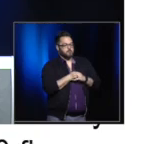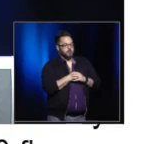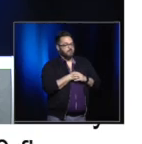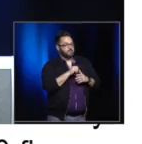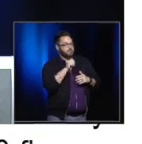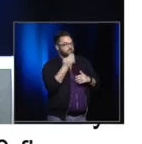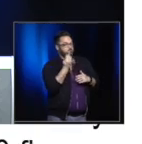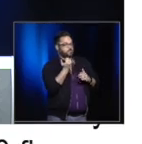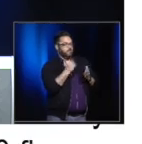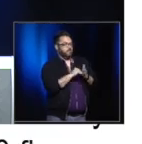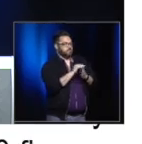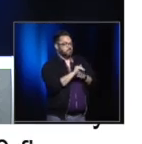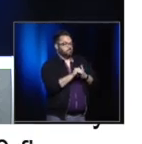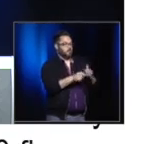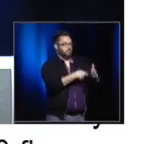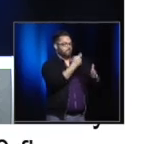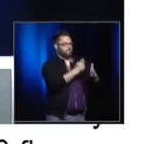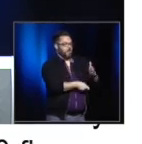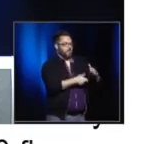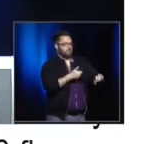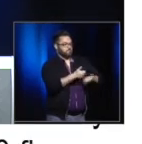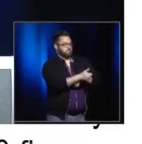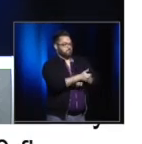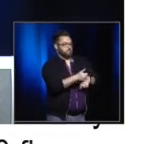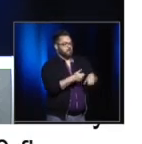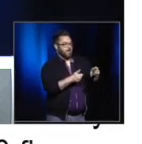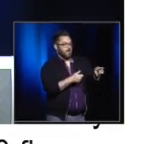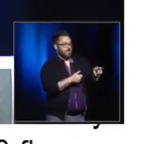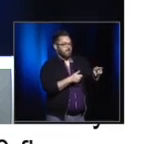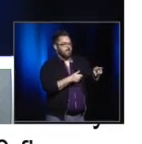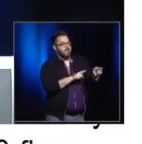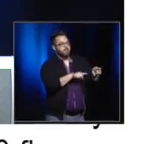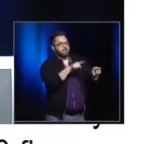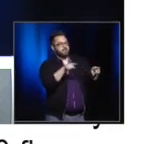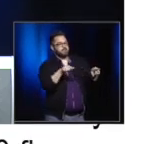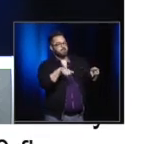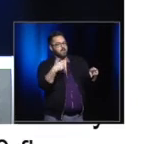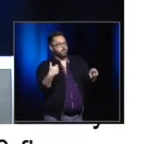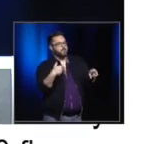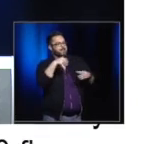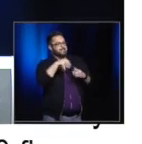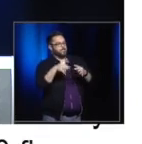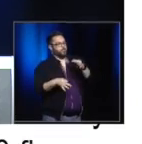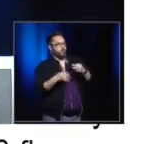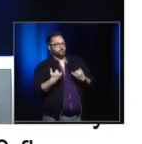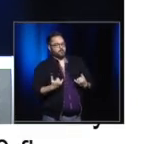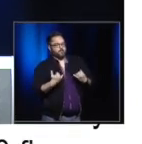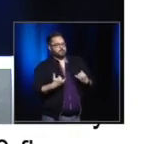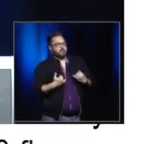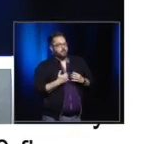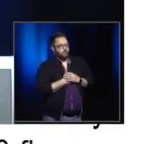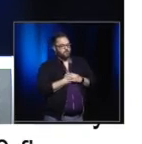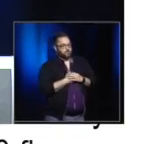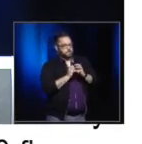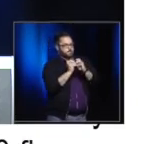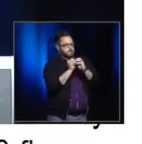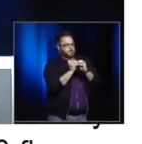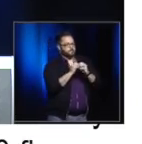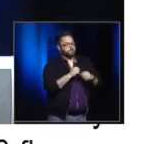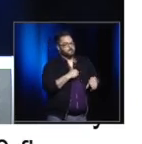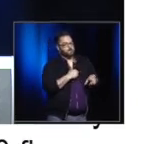fine, and there's a commercial set net fishing situation that's in court. As I explained earlier, until